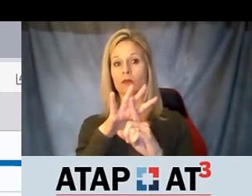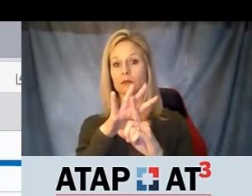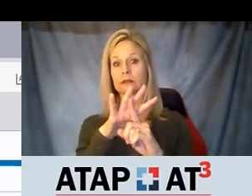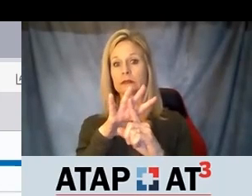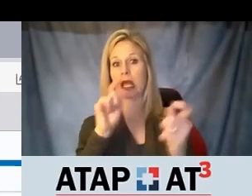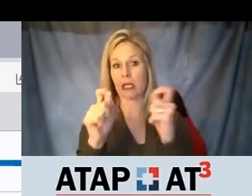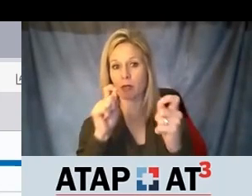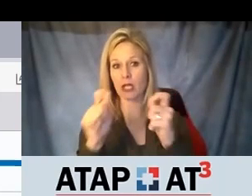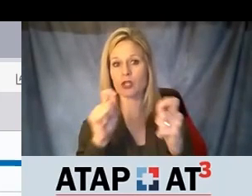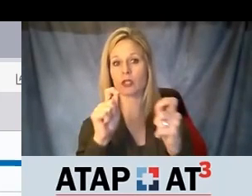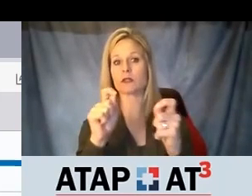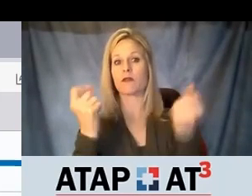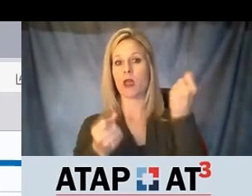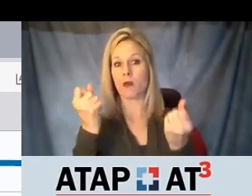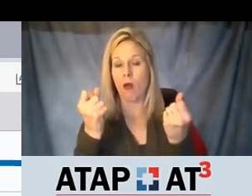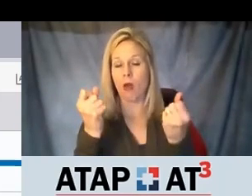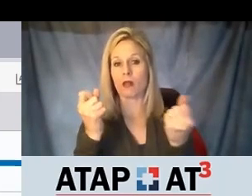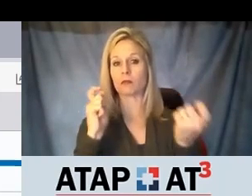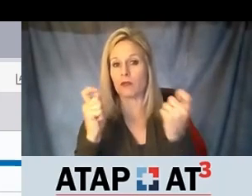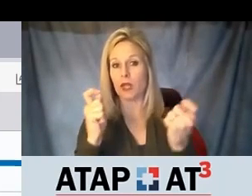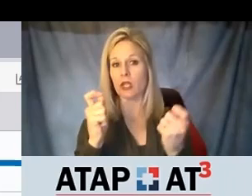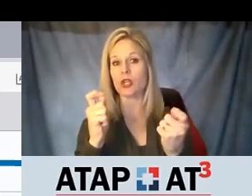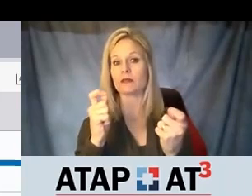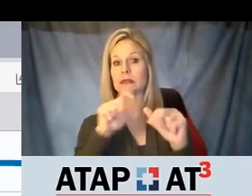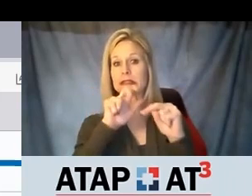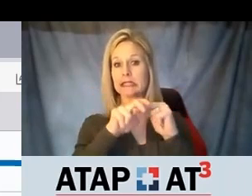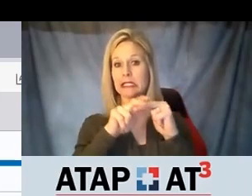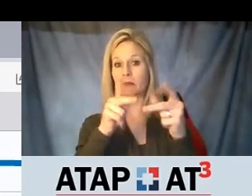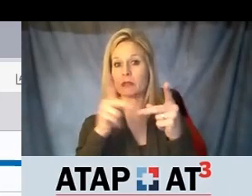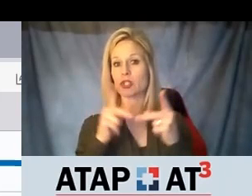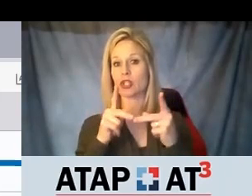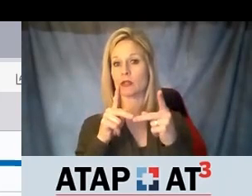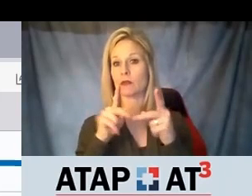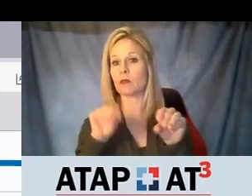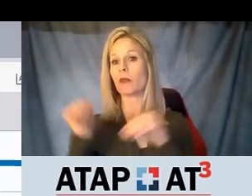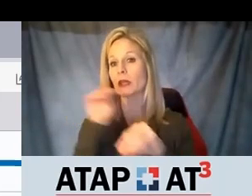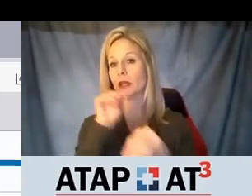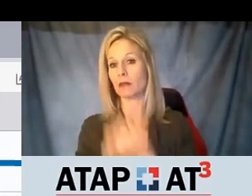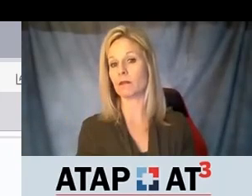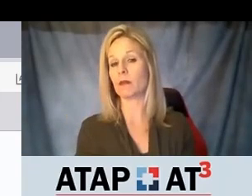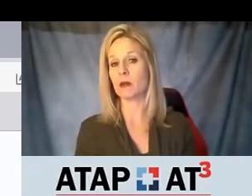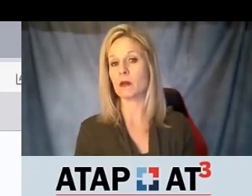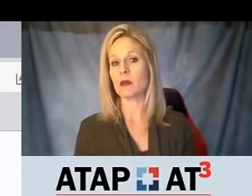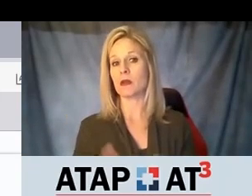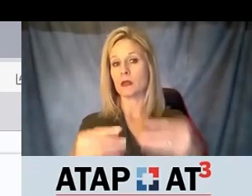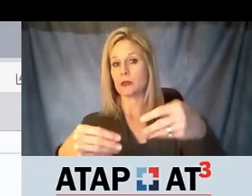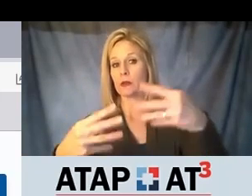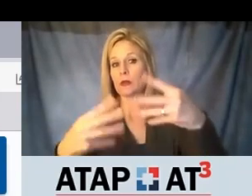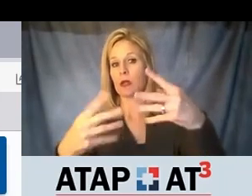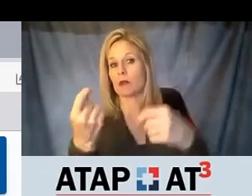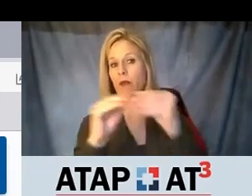vehicle modifications, seating, positioning, and mobility. Now, if you scroll down just a little